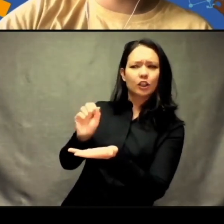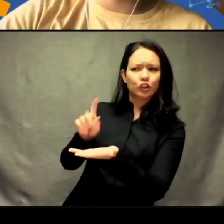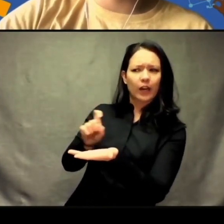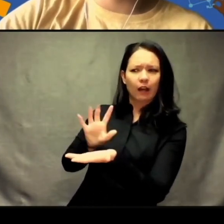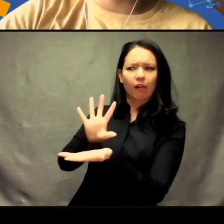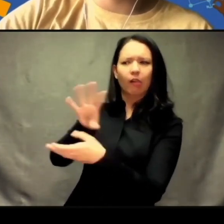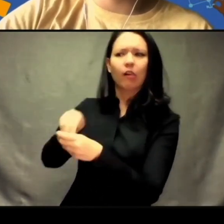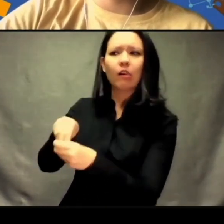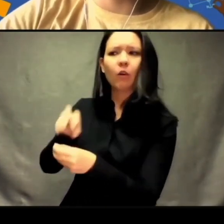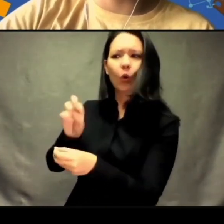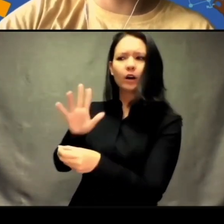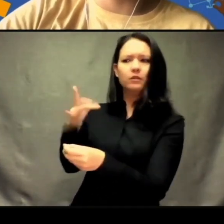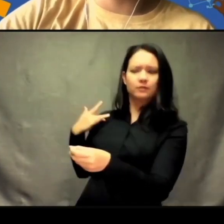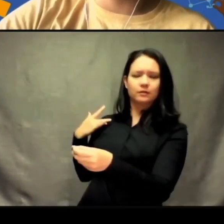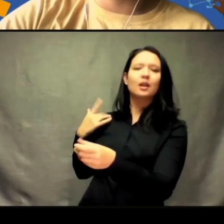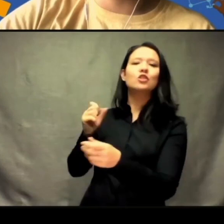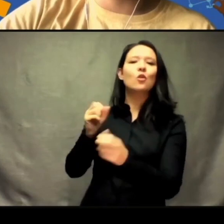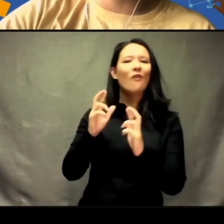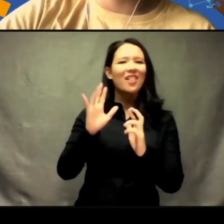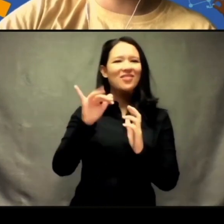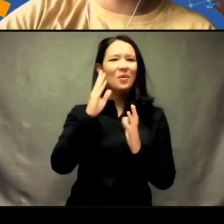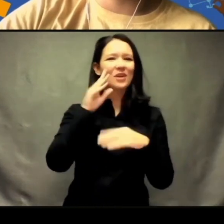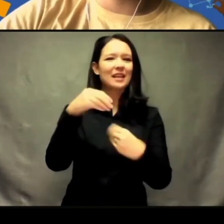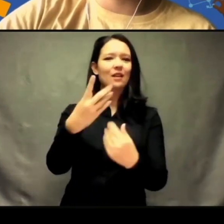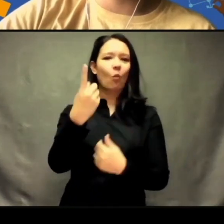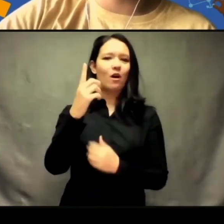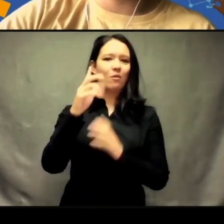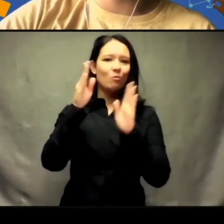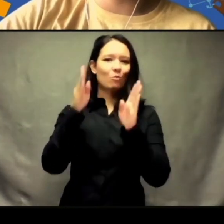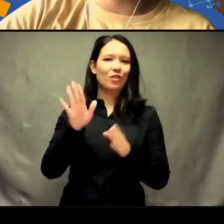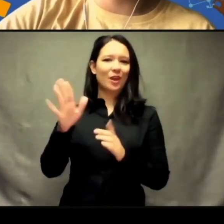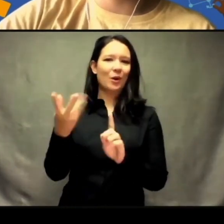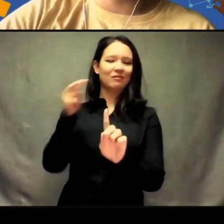of that experience, or at least one person's experience.